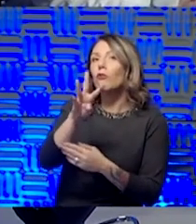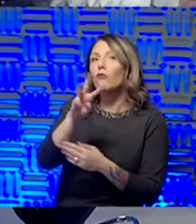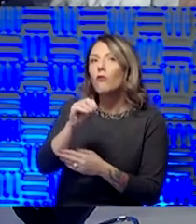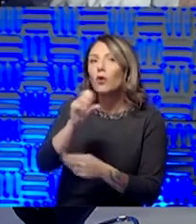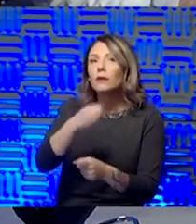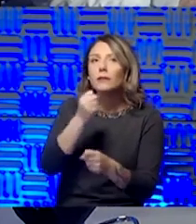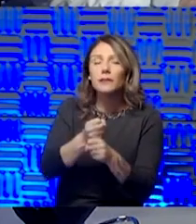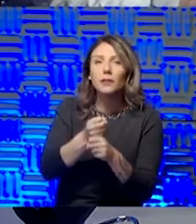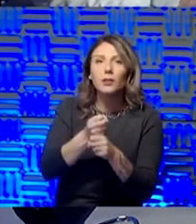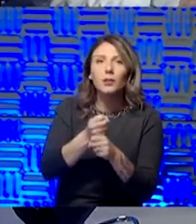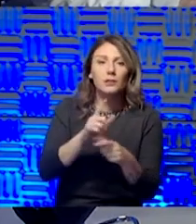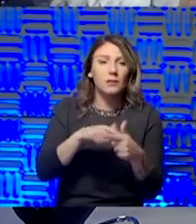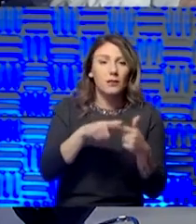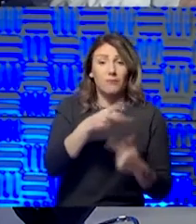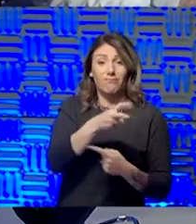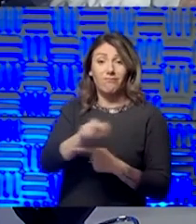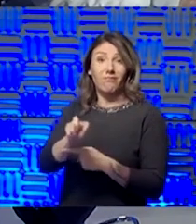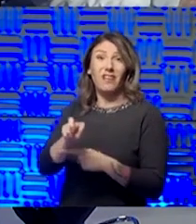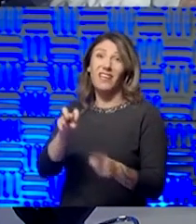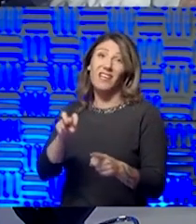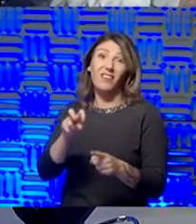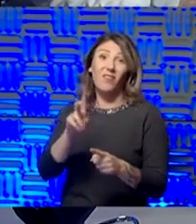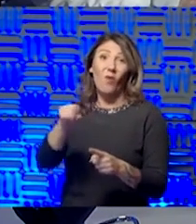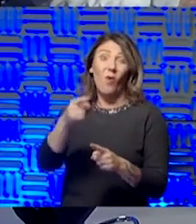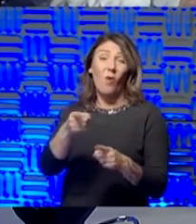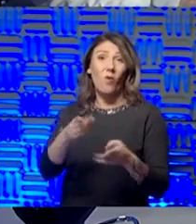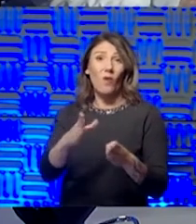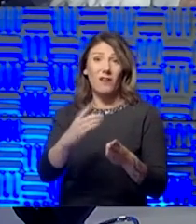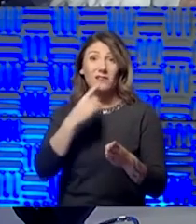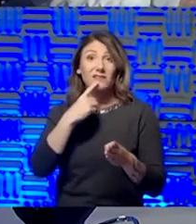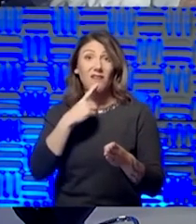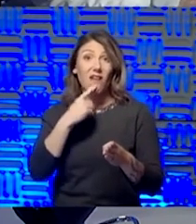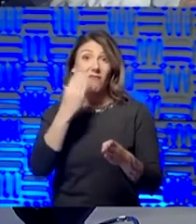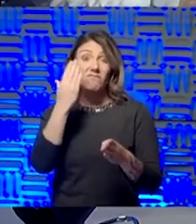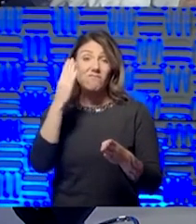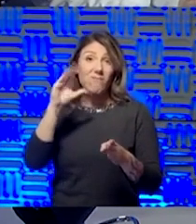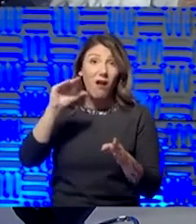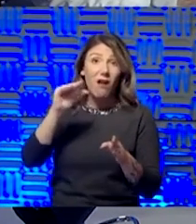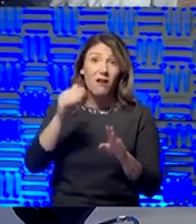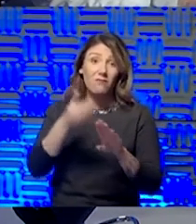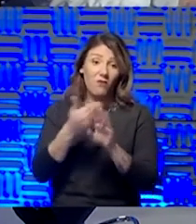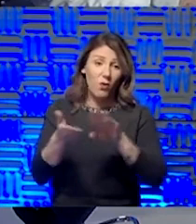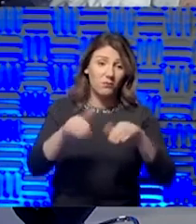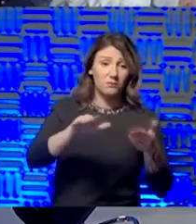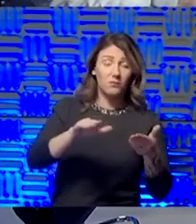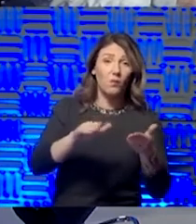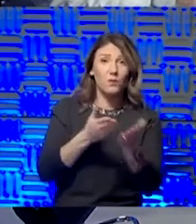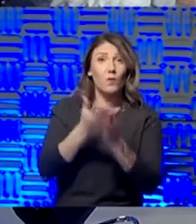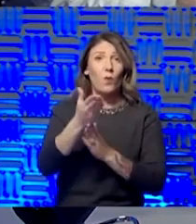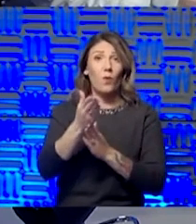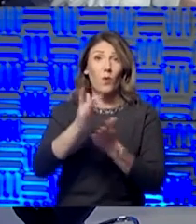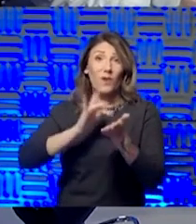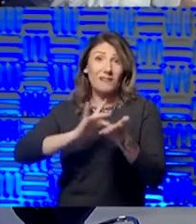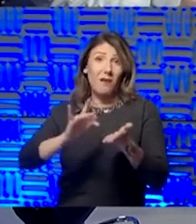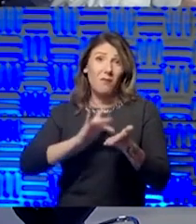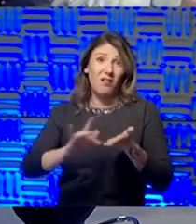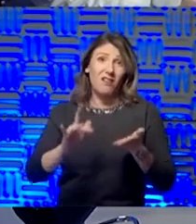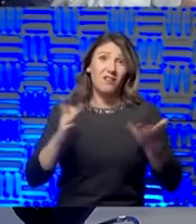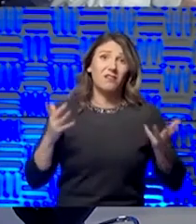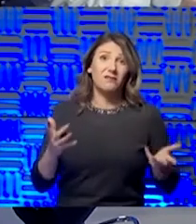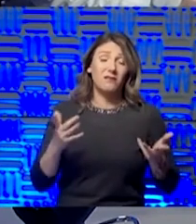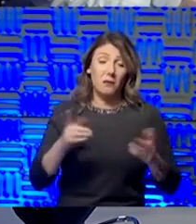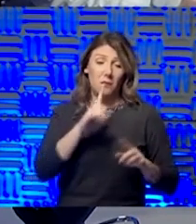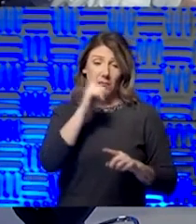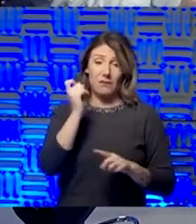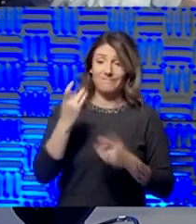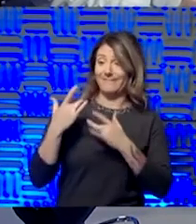we would transition to comfort measures, and the only way they had to say goodbye to family members would be through an iPad, since typically family members not